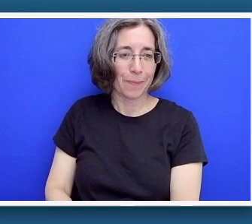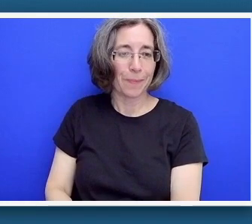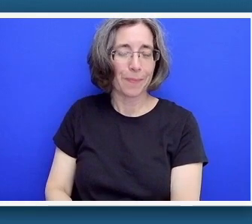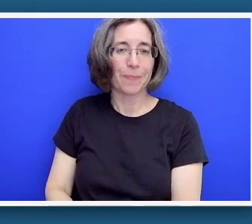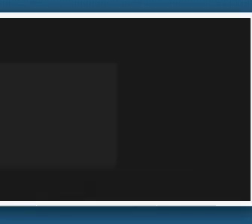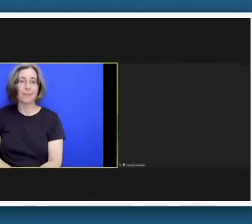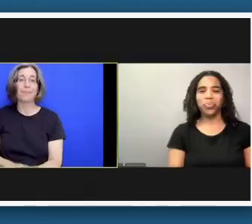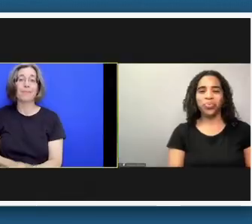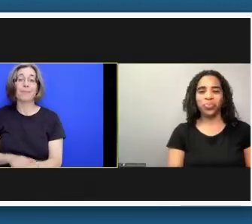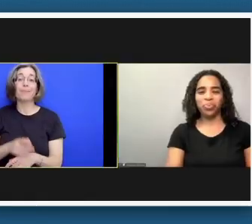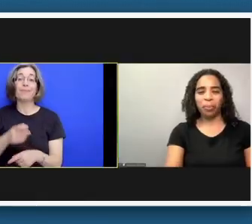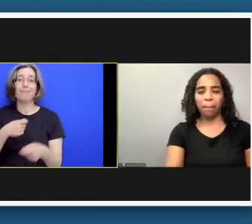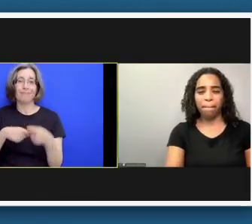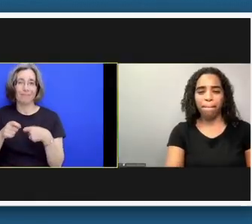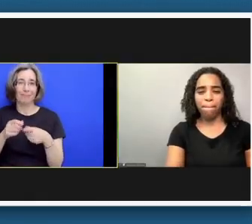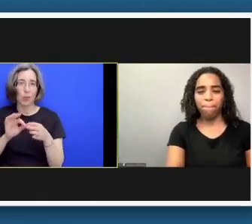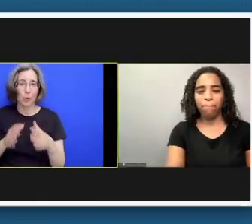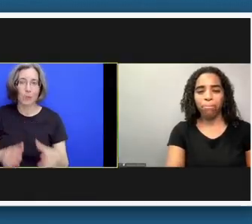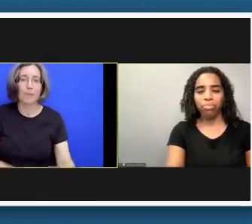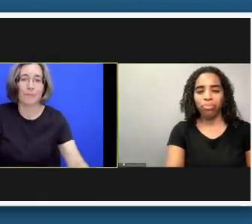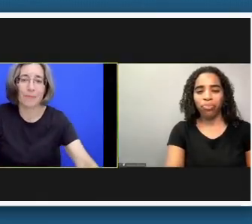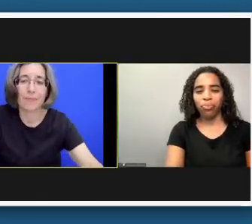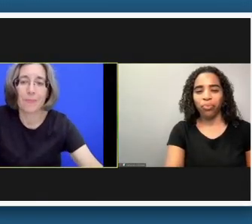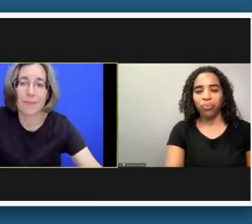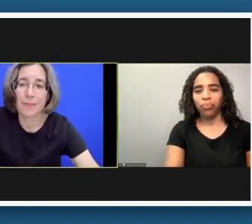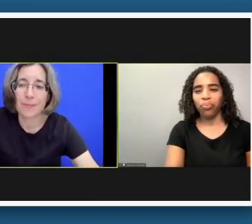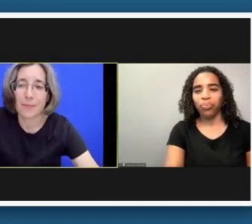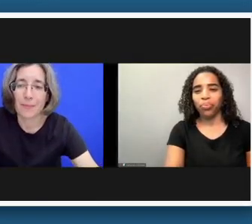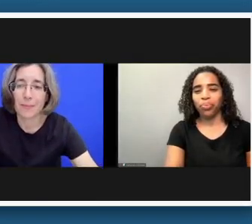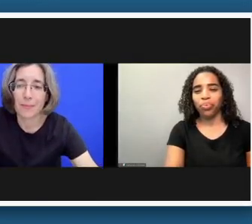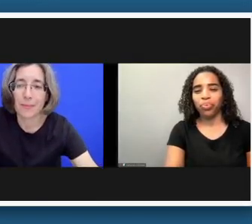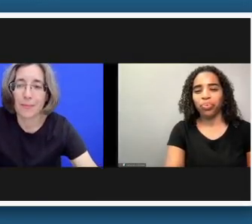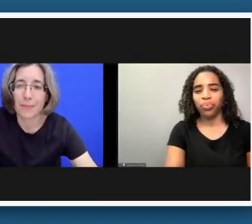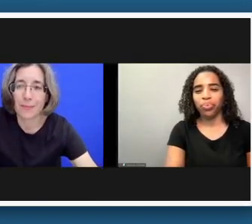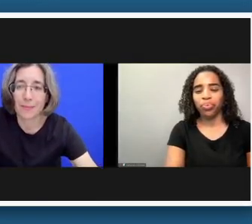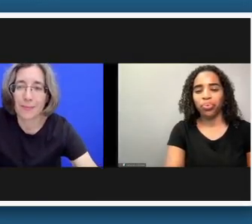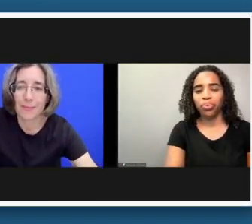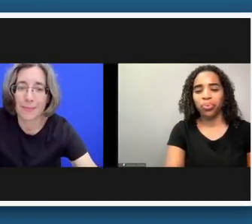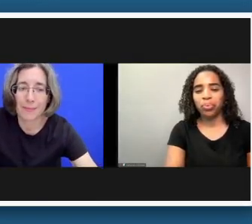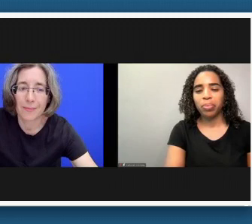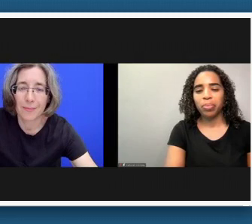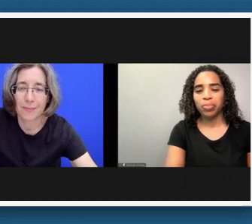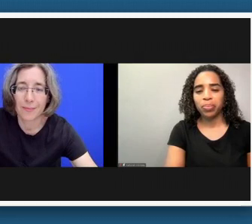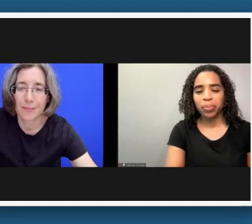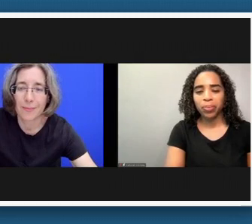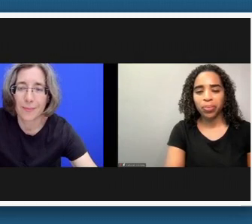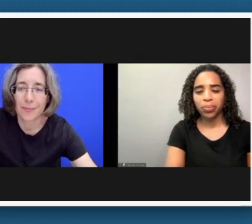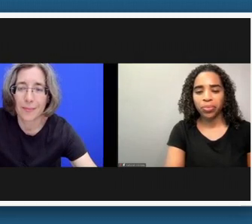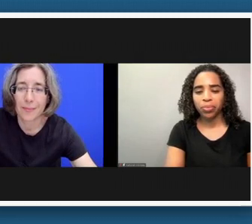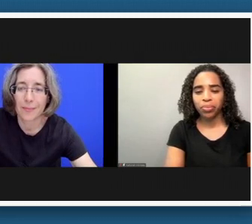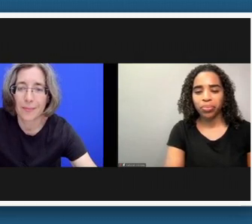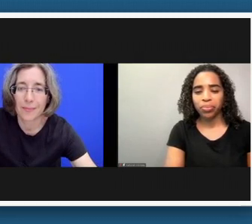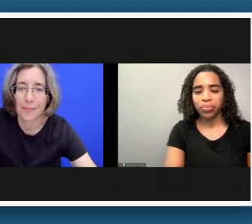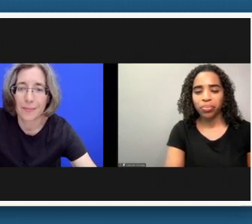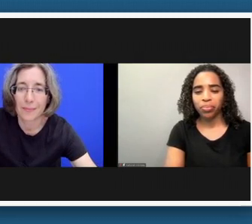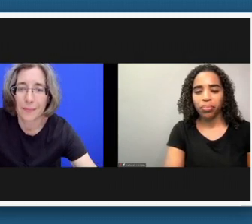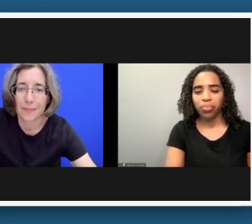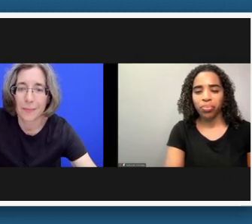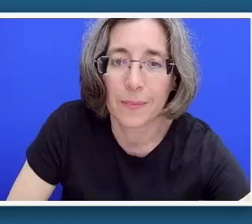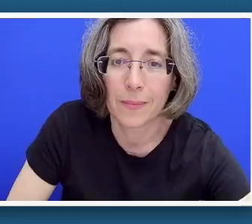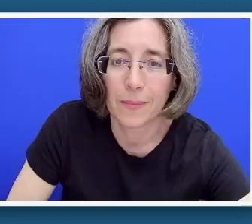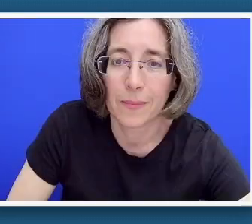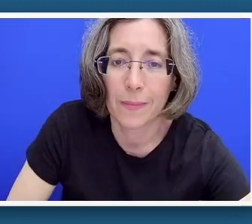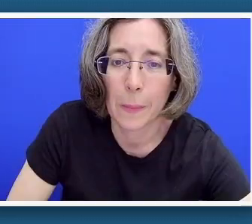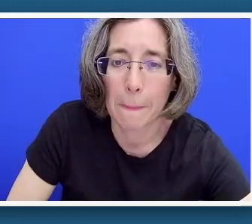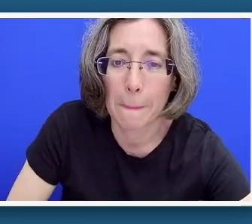to the stage. Sher, would you like to introduce yourself? Absolutely. Good afternoon, everyone. Well, to give you a